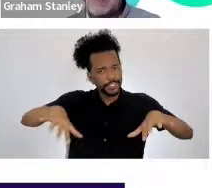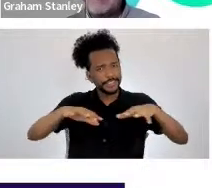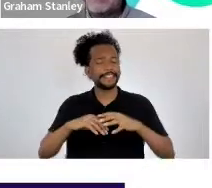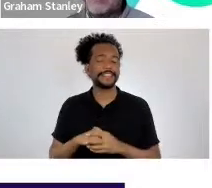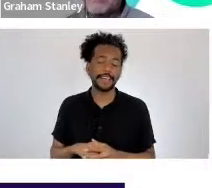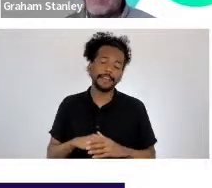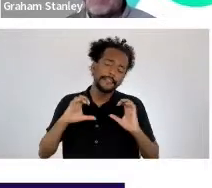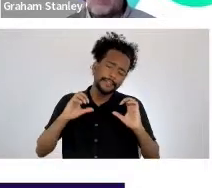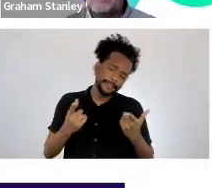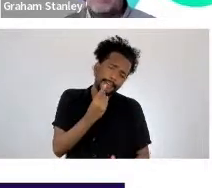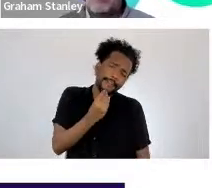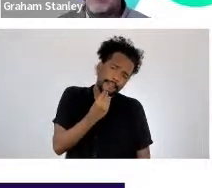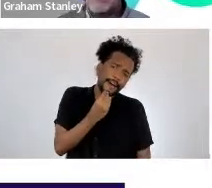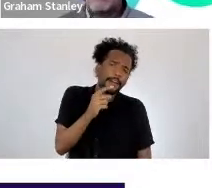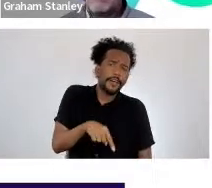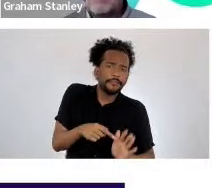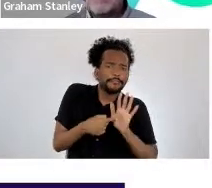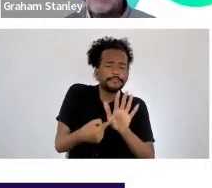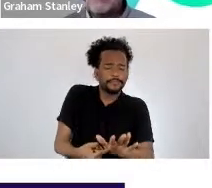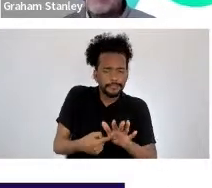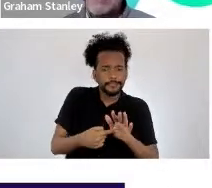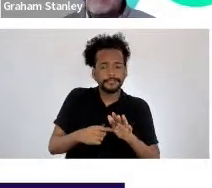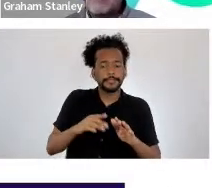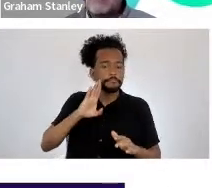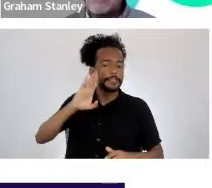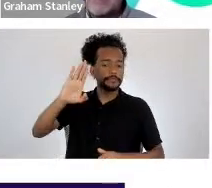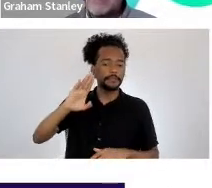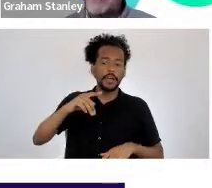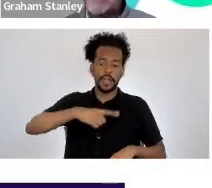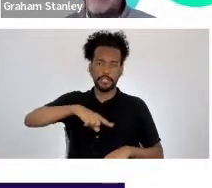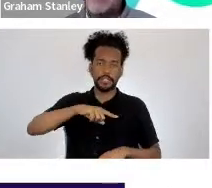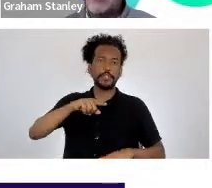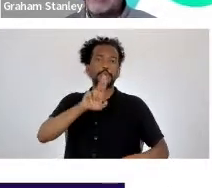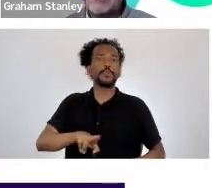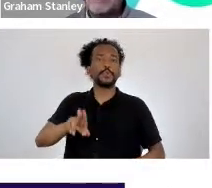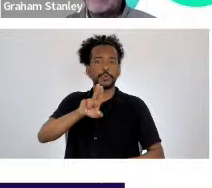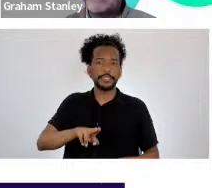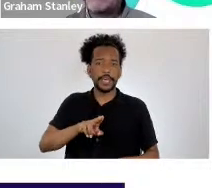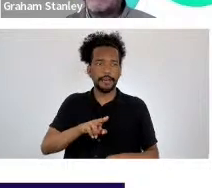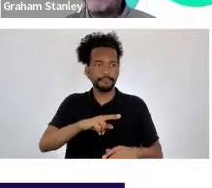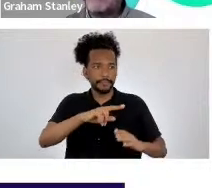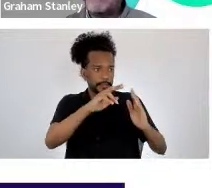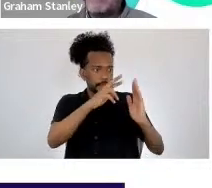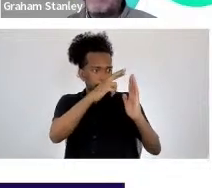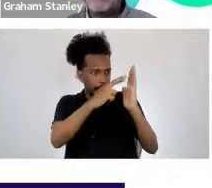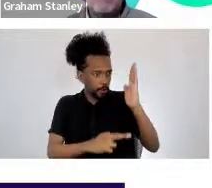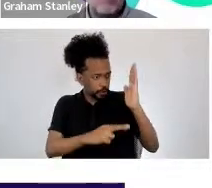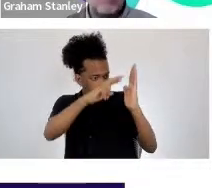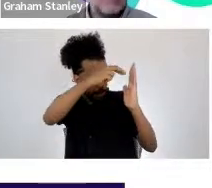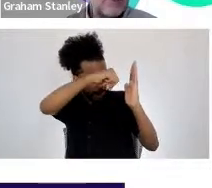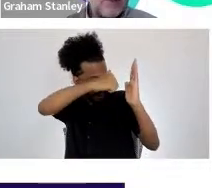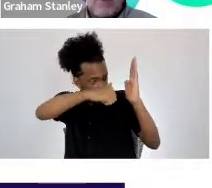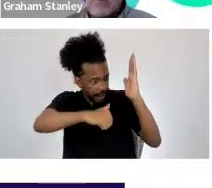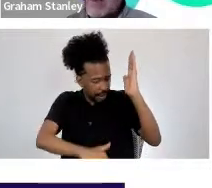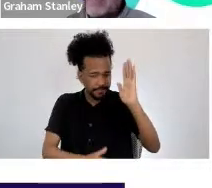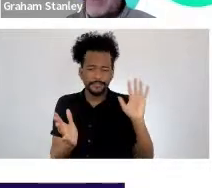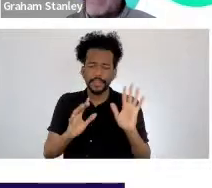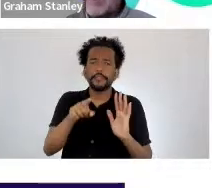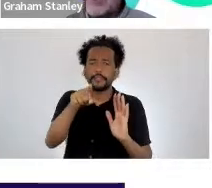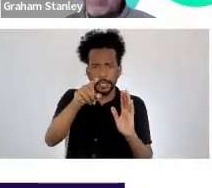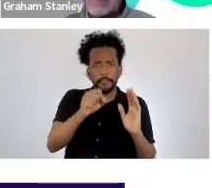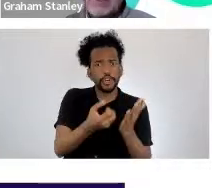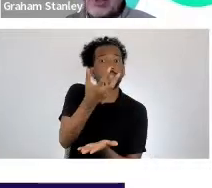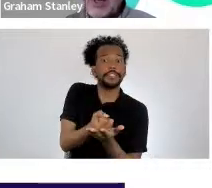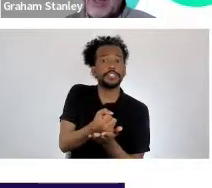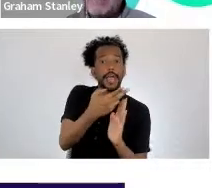don't have time to go through the whole report, but please do download and read the teacher survey results from the full report, the link